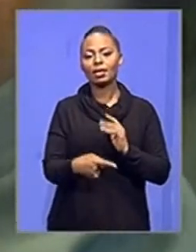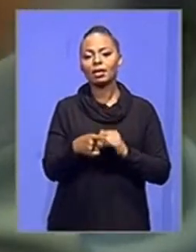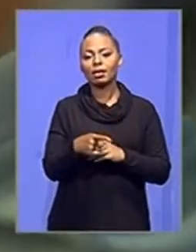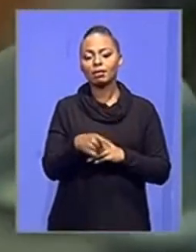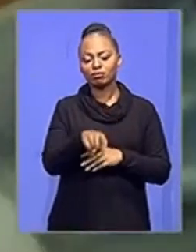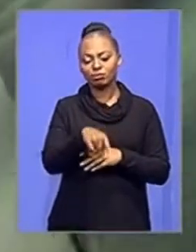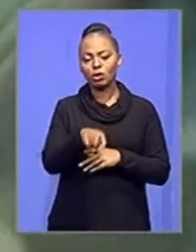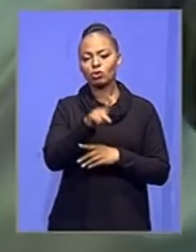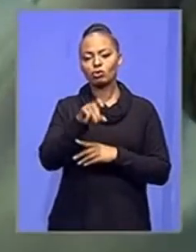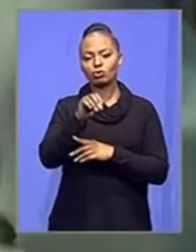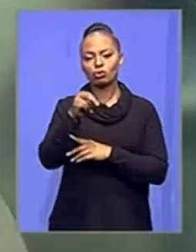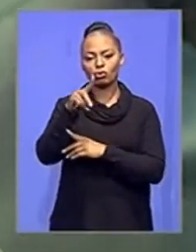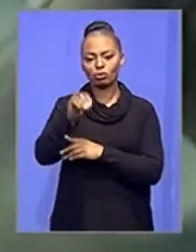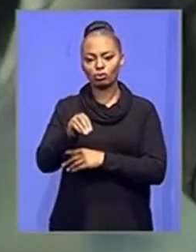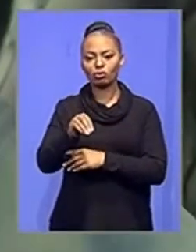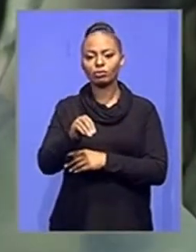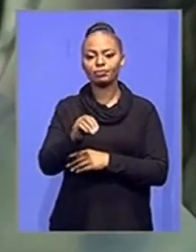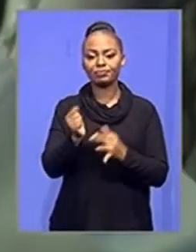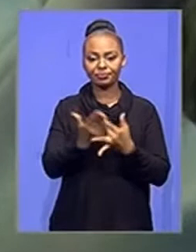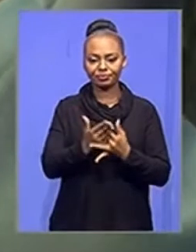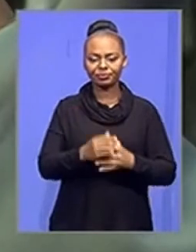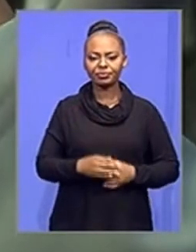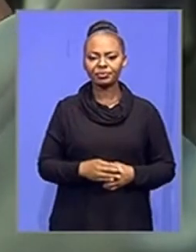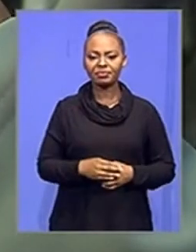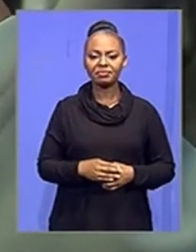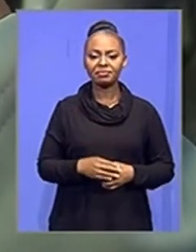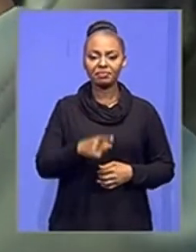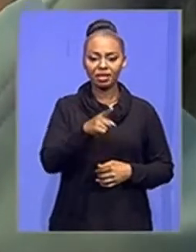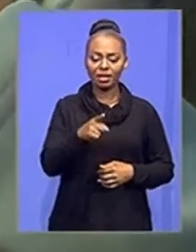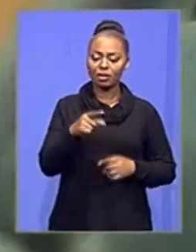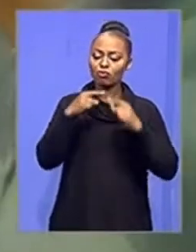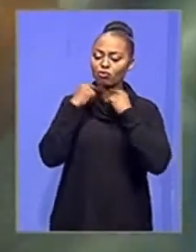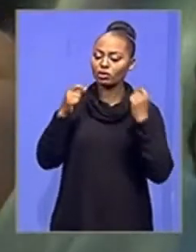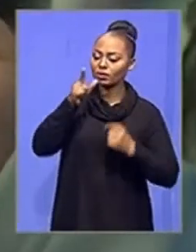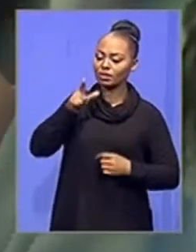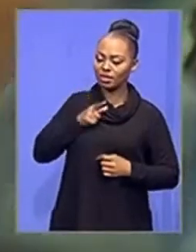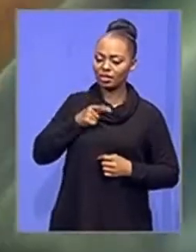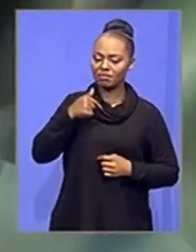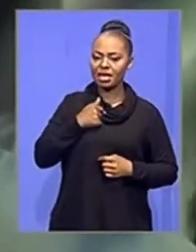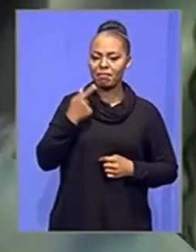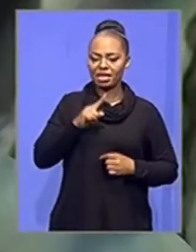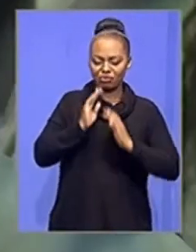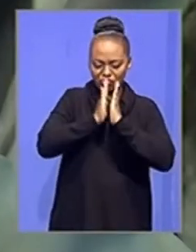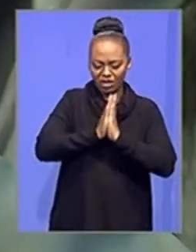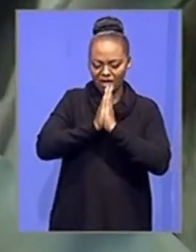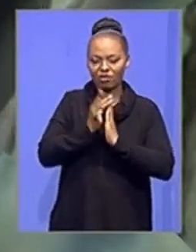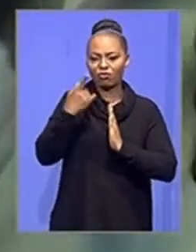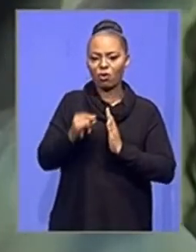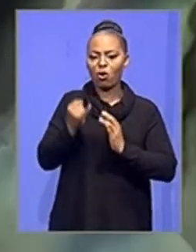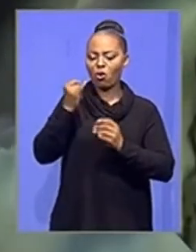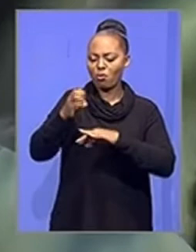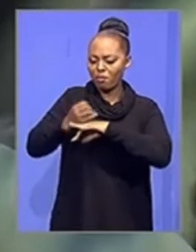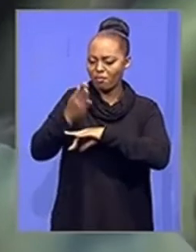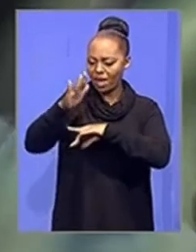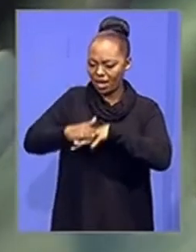the sexual feelings it's high that